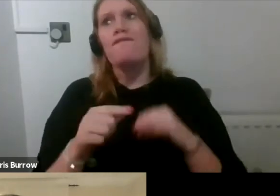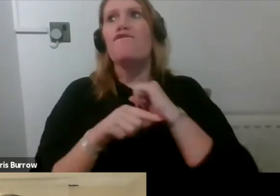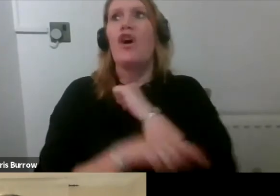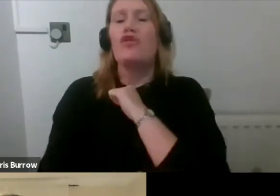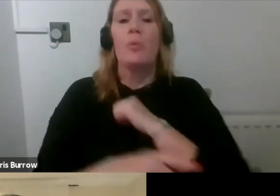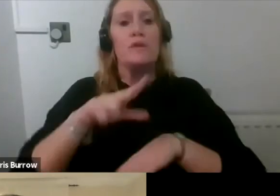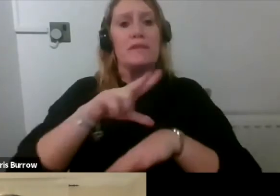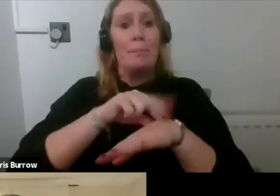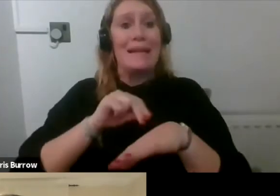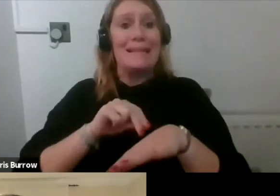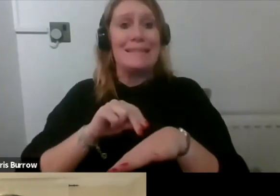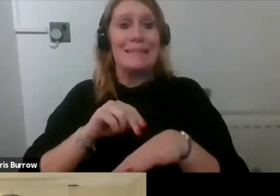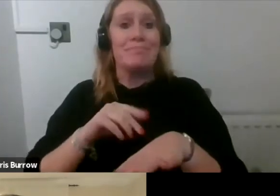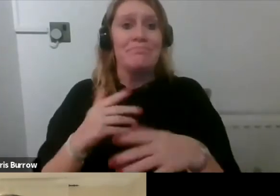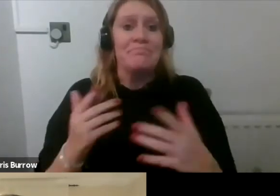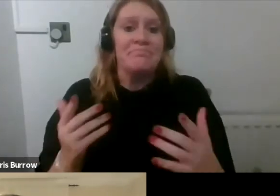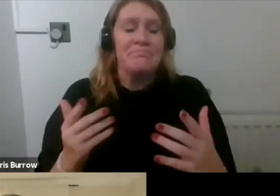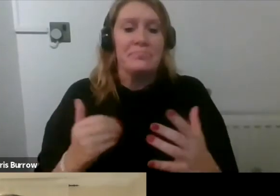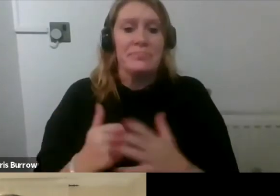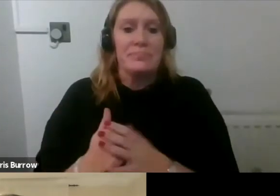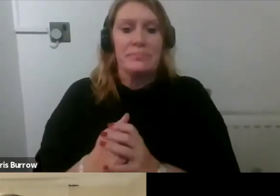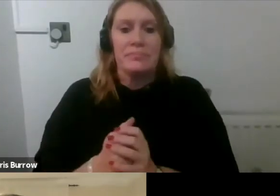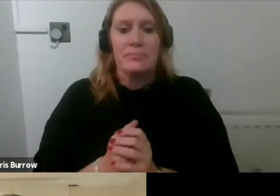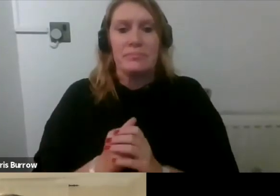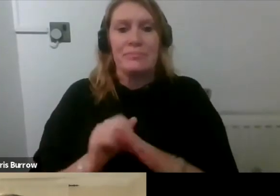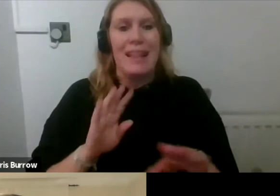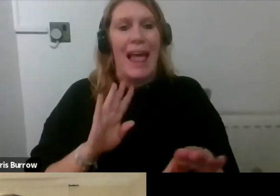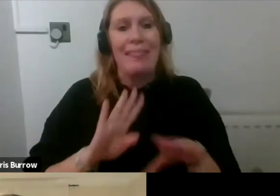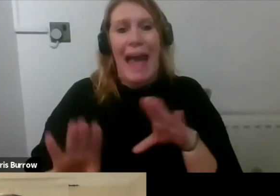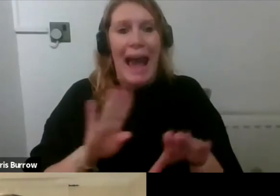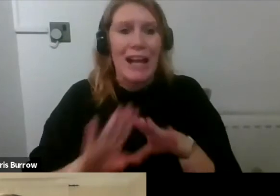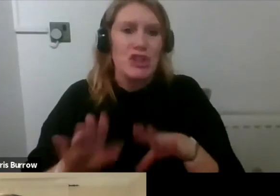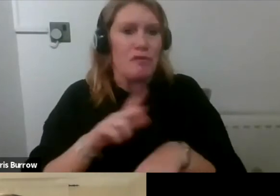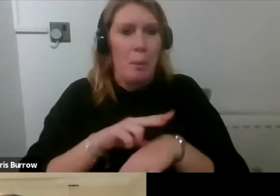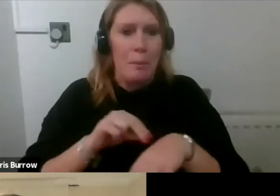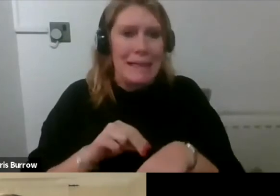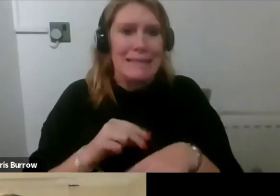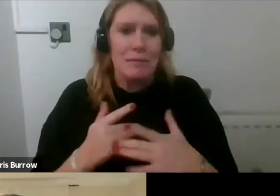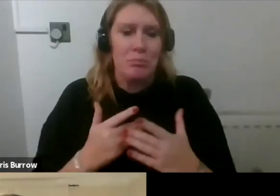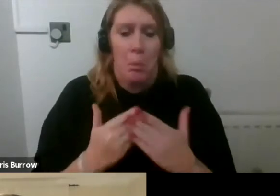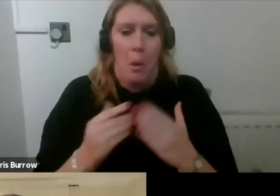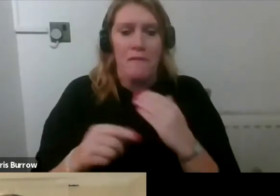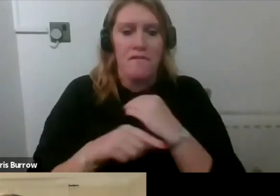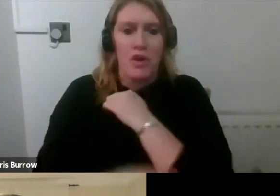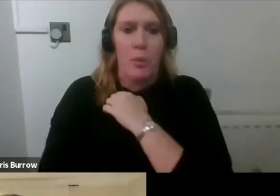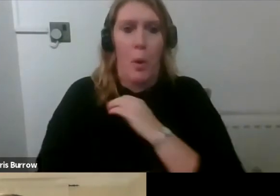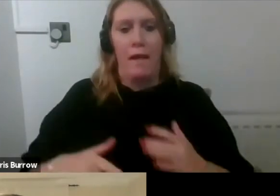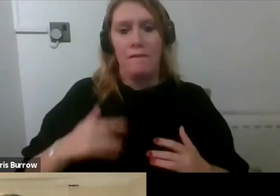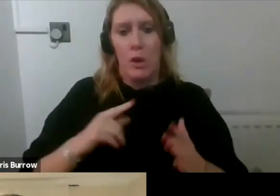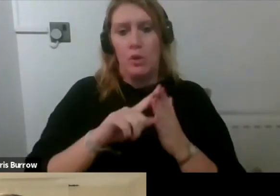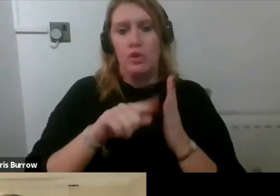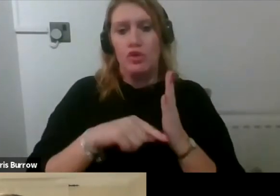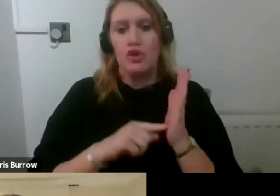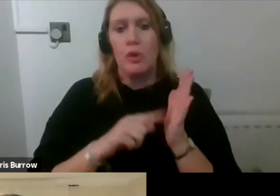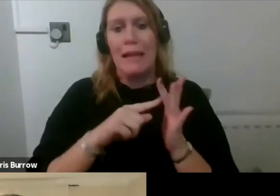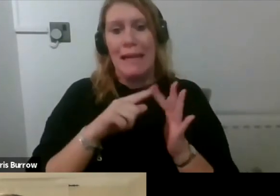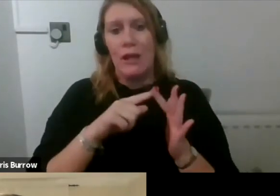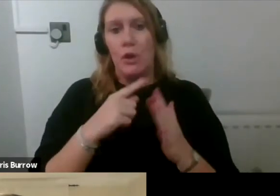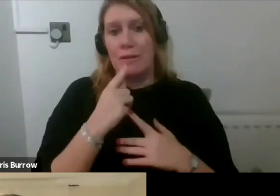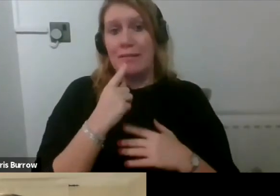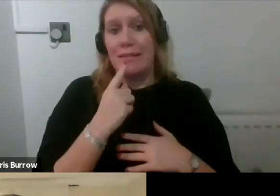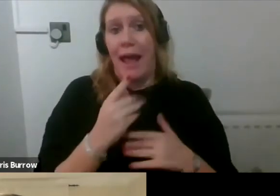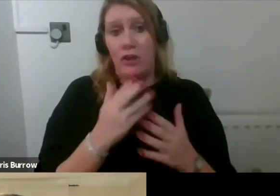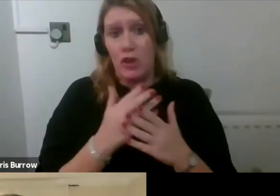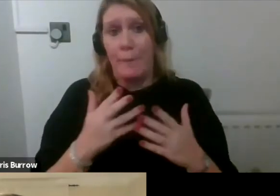But I also wonder, I mean, I know Julie could say much more, and she's probably typing away at the